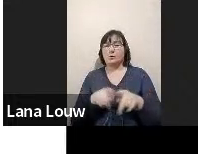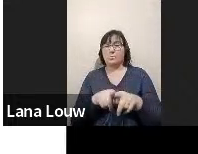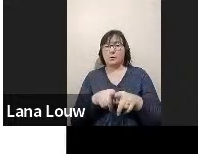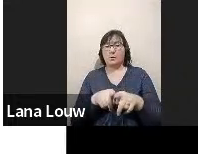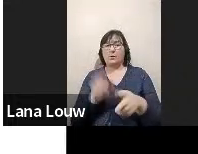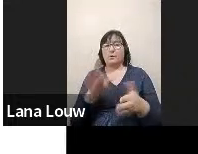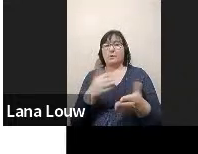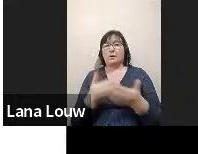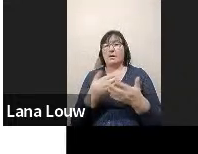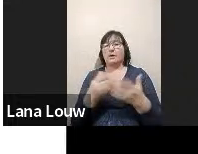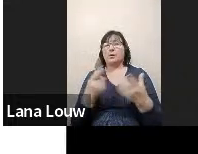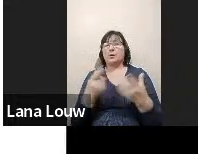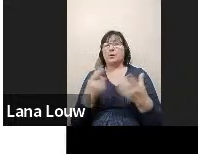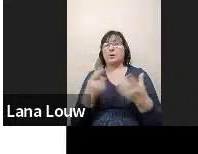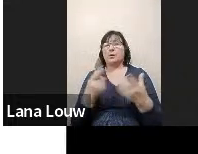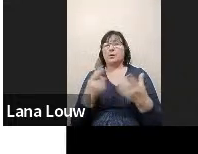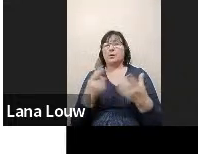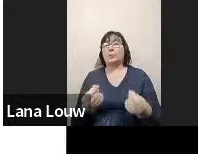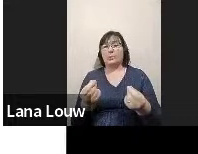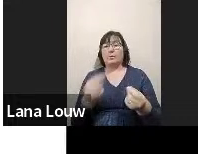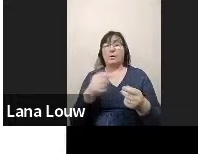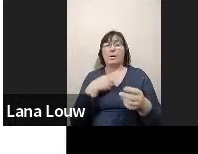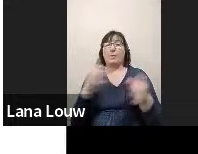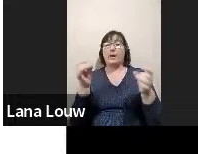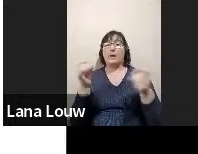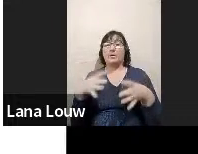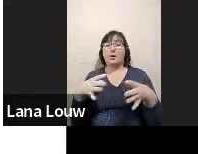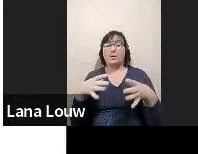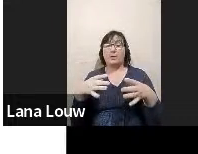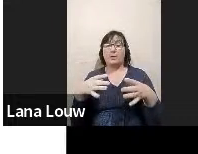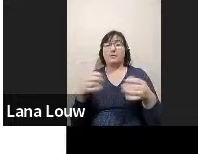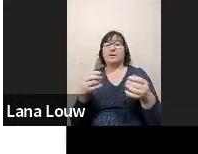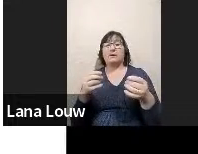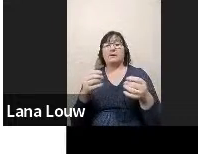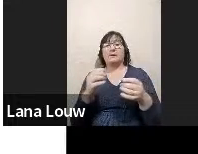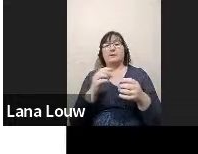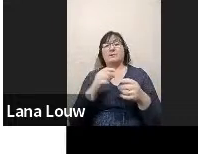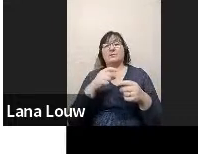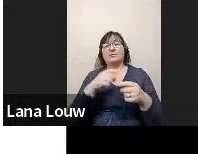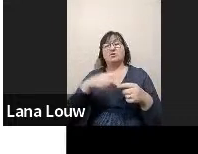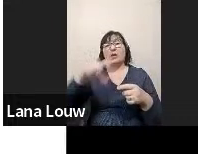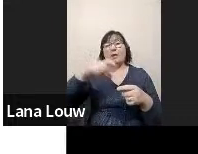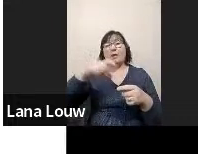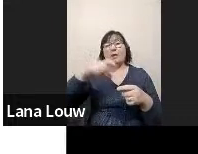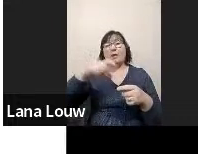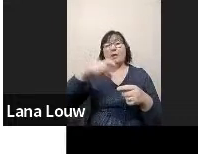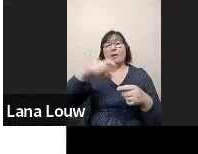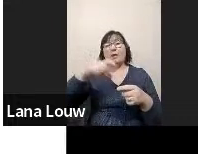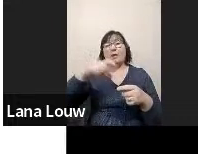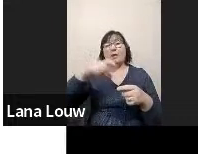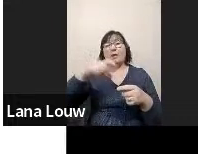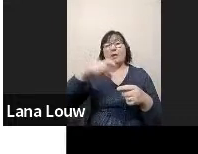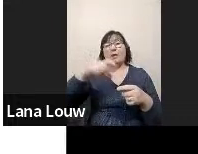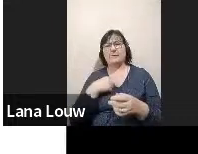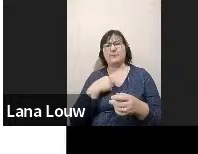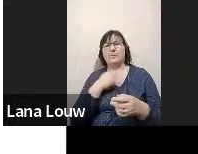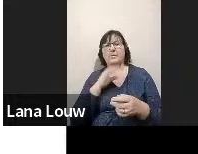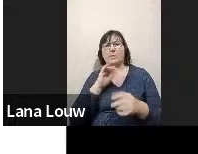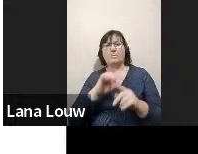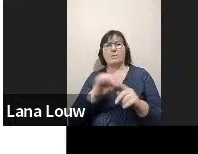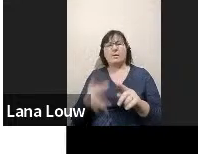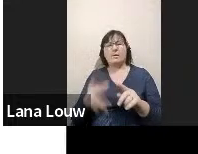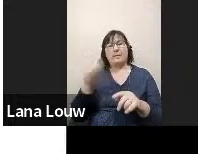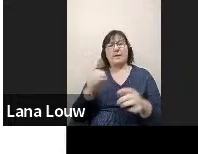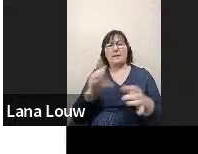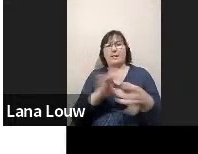our electronic channels. So why we say update and link registered representative? One, firstly, we